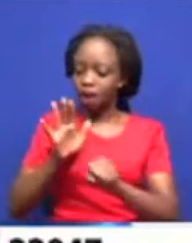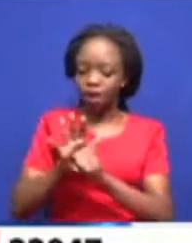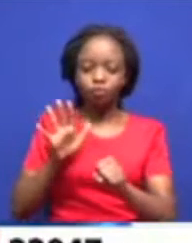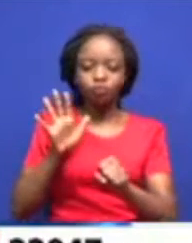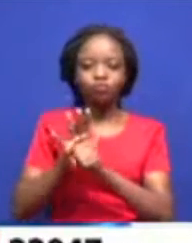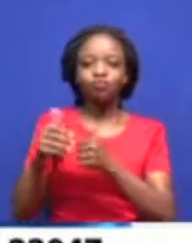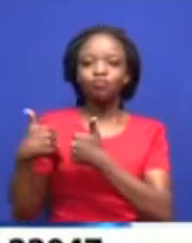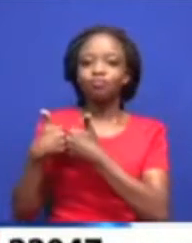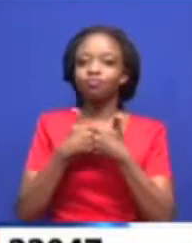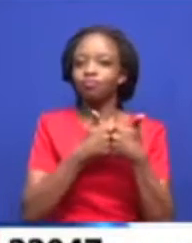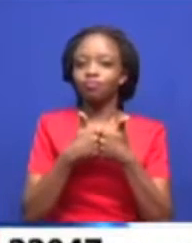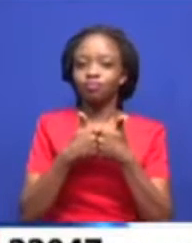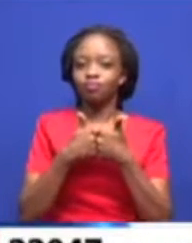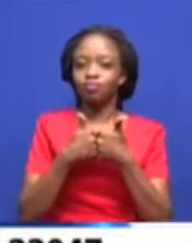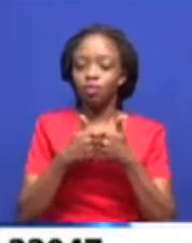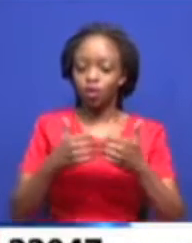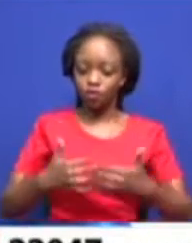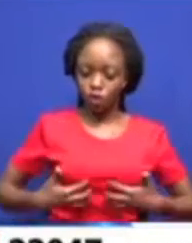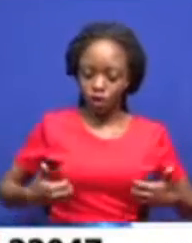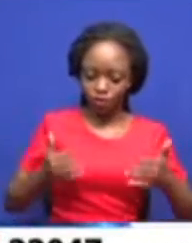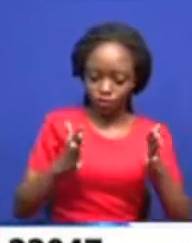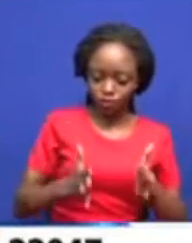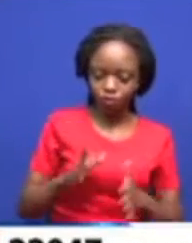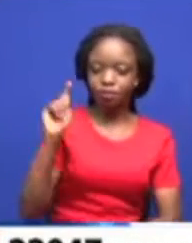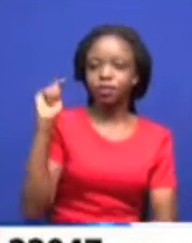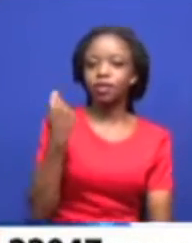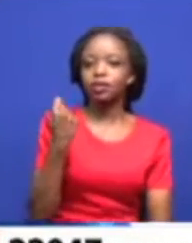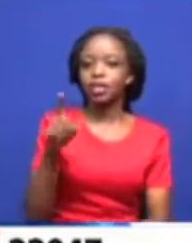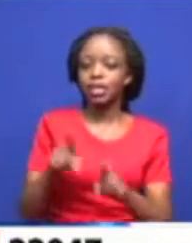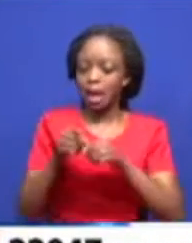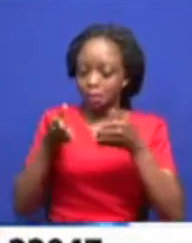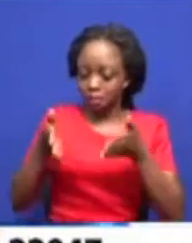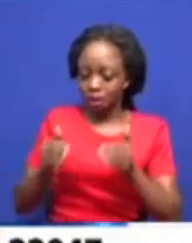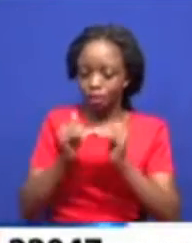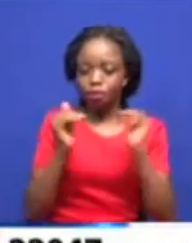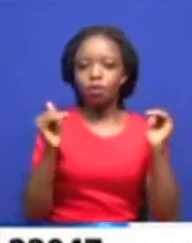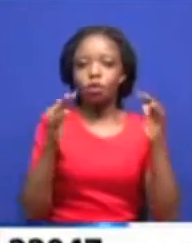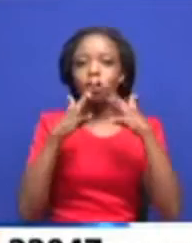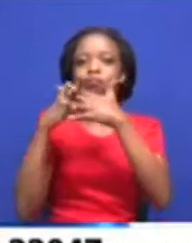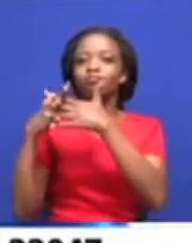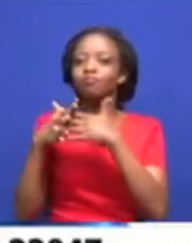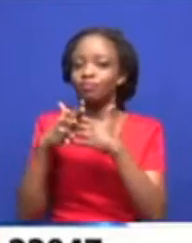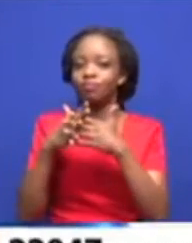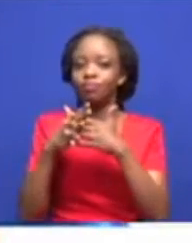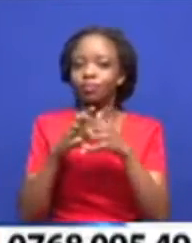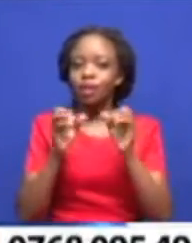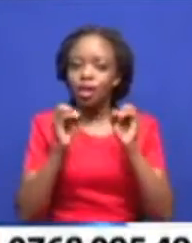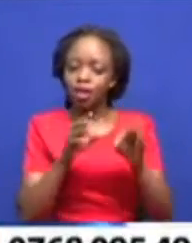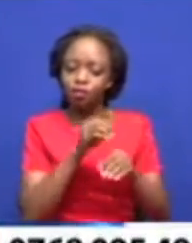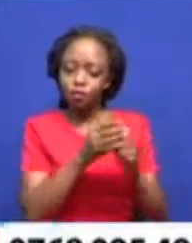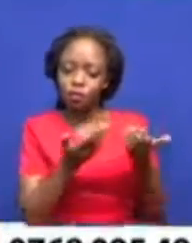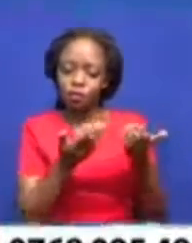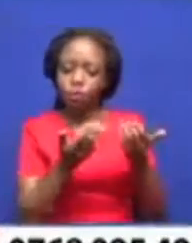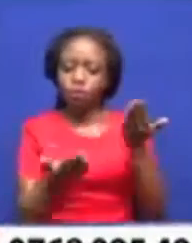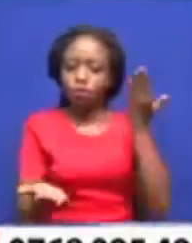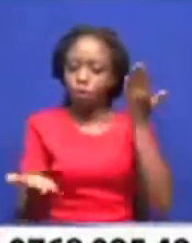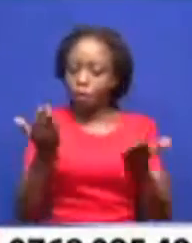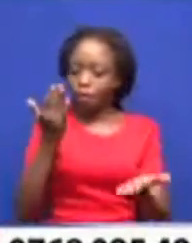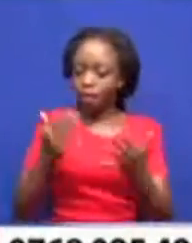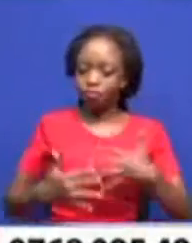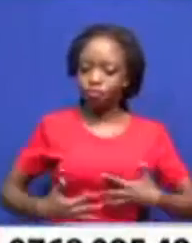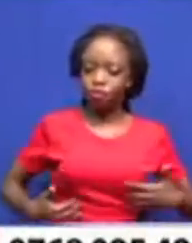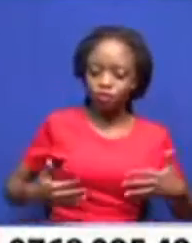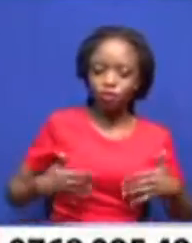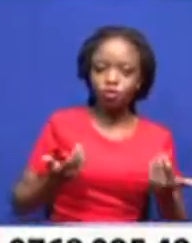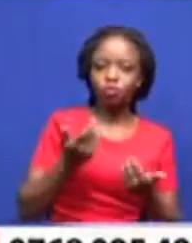challenges still facing refugees, whether in Kenya or here in the United States. Right. So if you were to compare opportunities for refugees in Kenya and